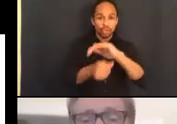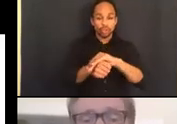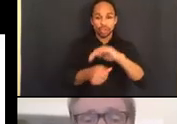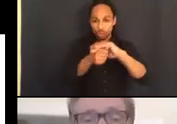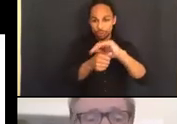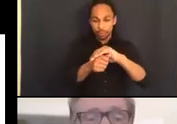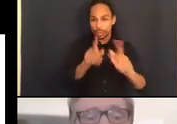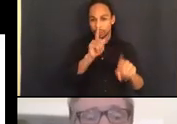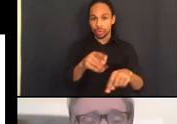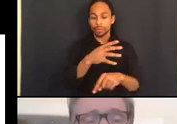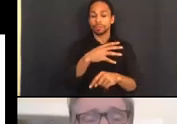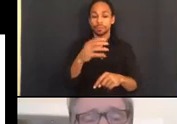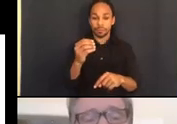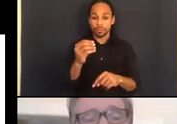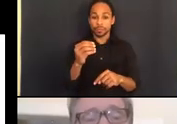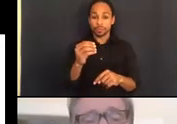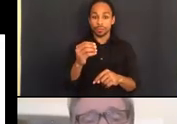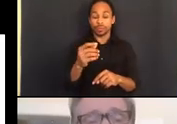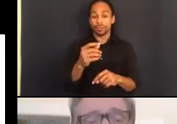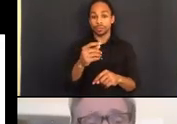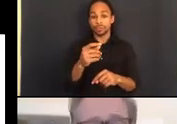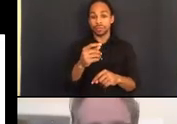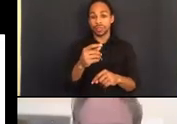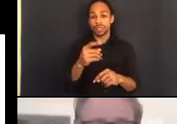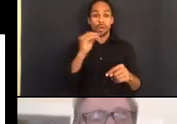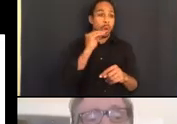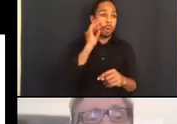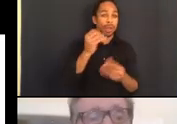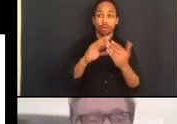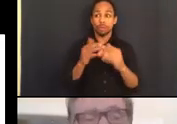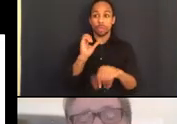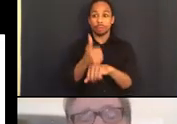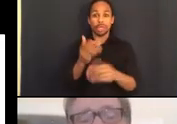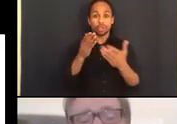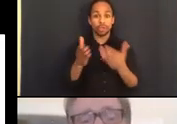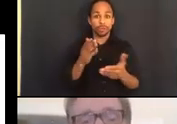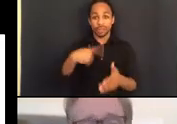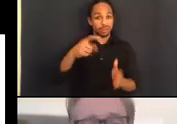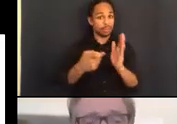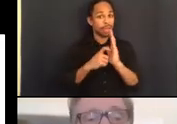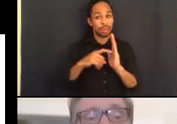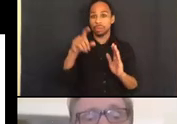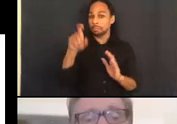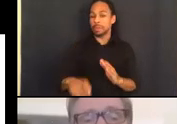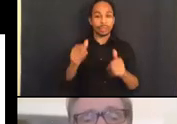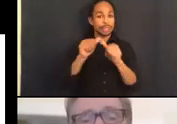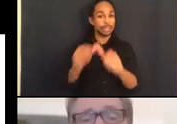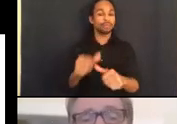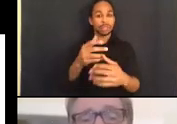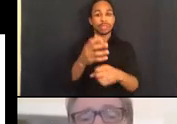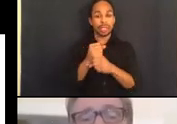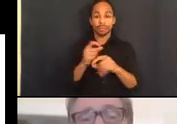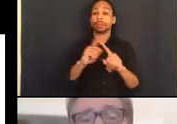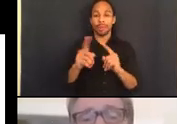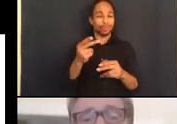rationing in hospitals and continued delivery of home and community-based services. Just after that, on March 25th, DREDF issued a